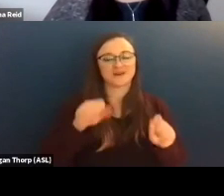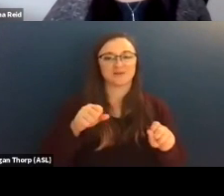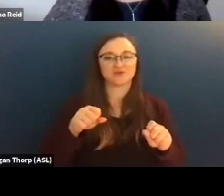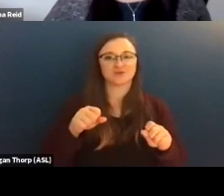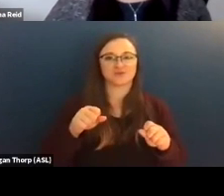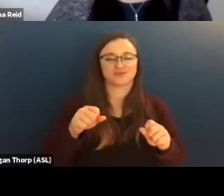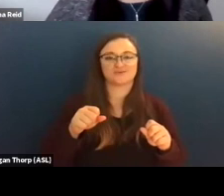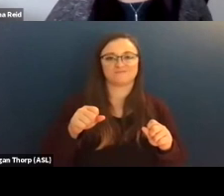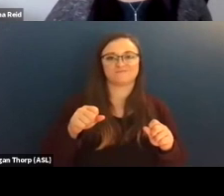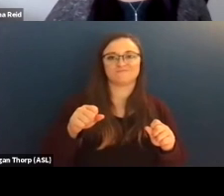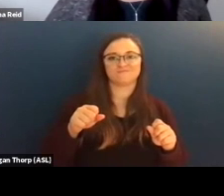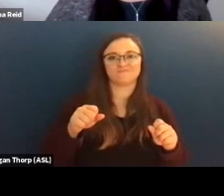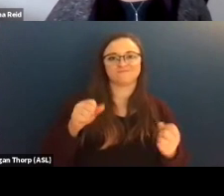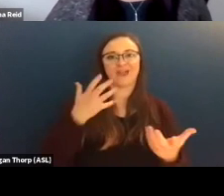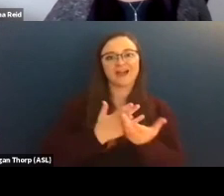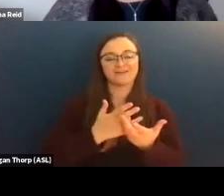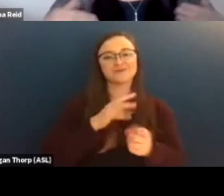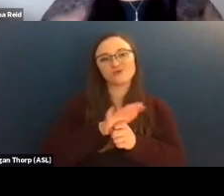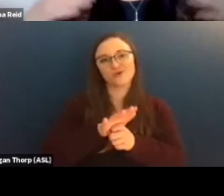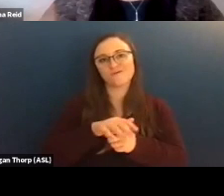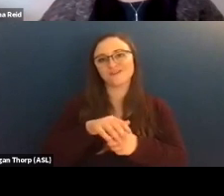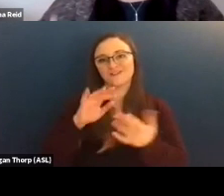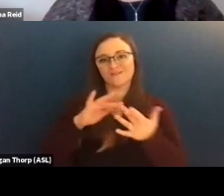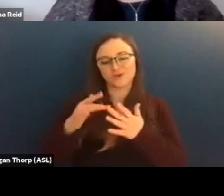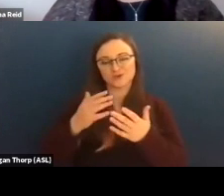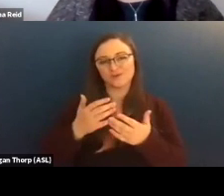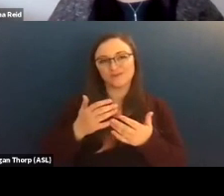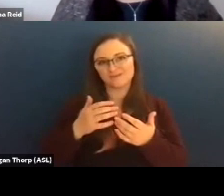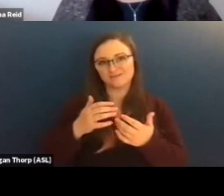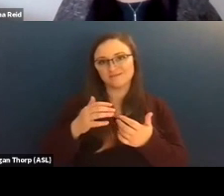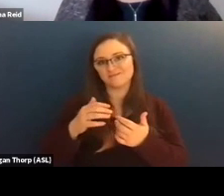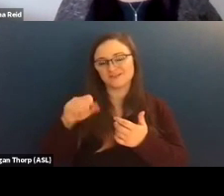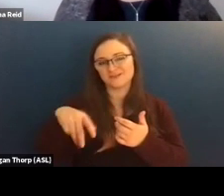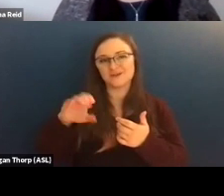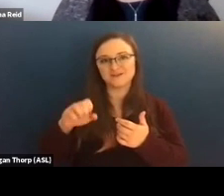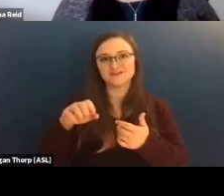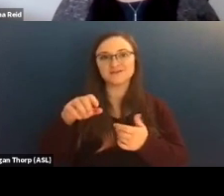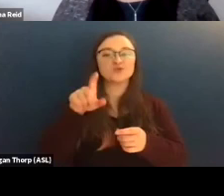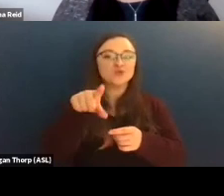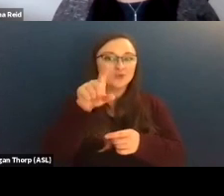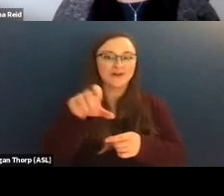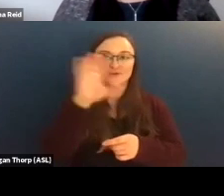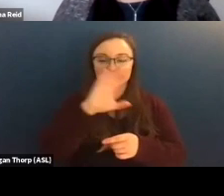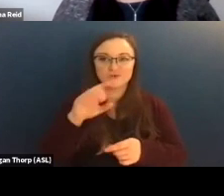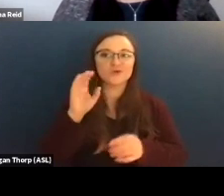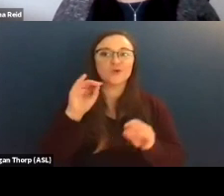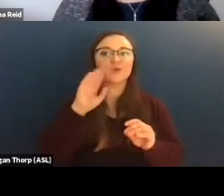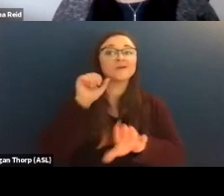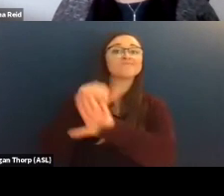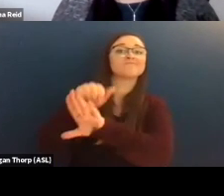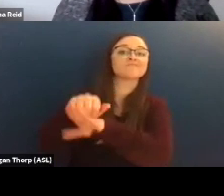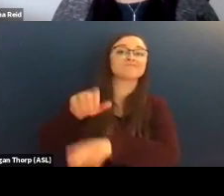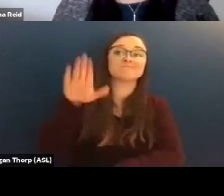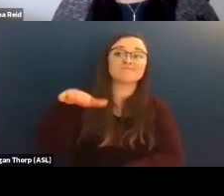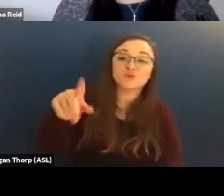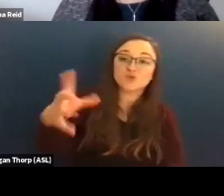But in the college level, the expectation is you are going to go look for it. No one's gonna come knock on your door and ask you if you would like to be